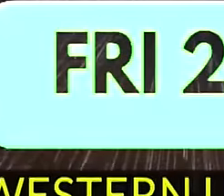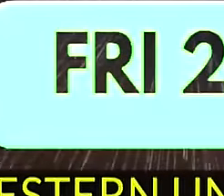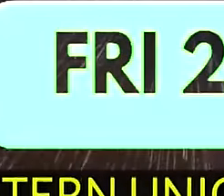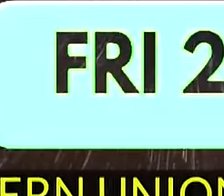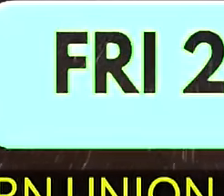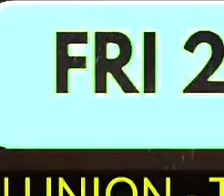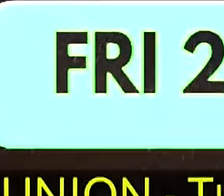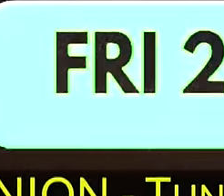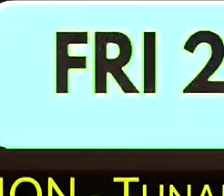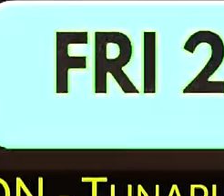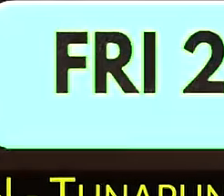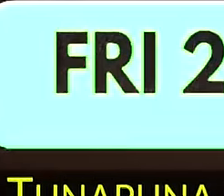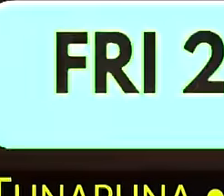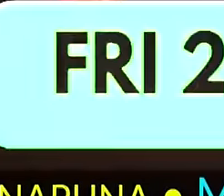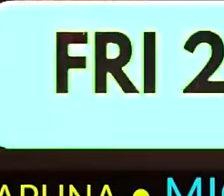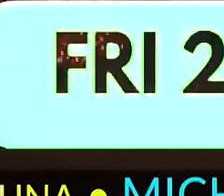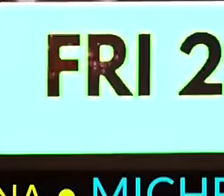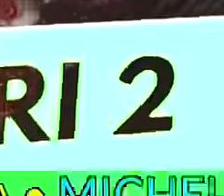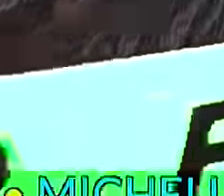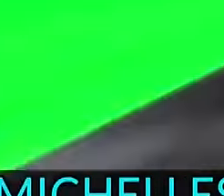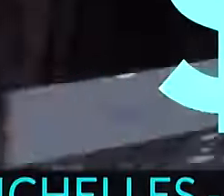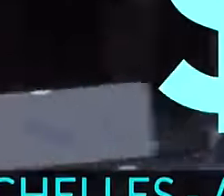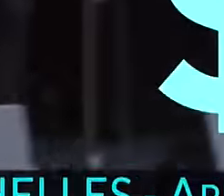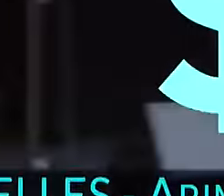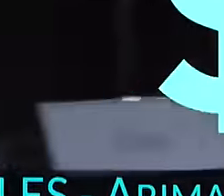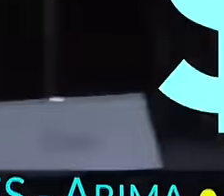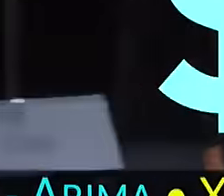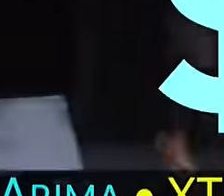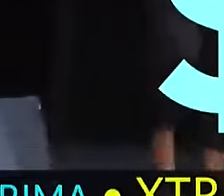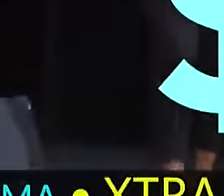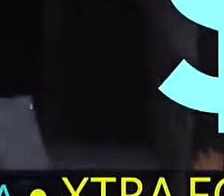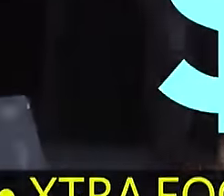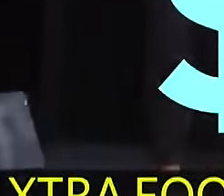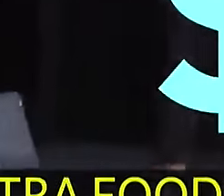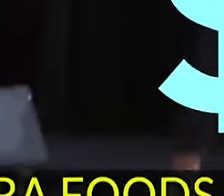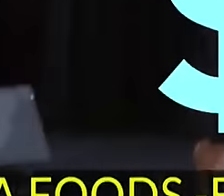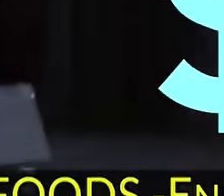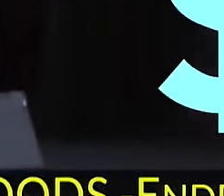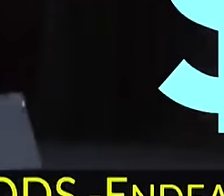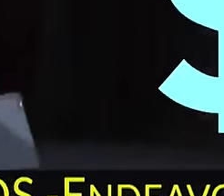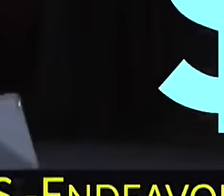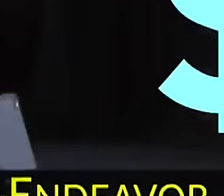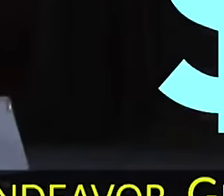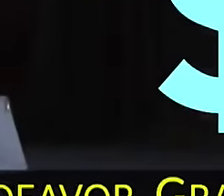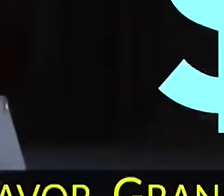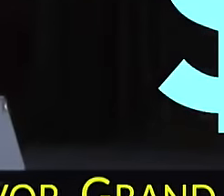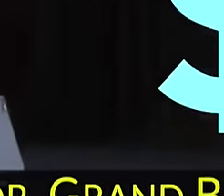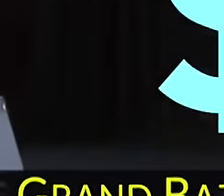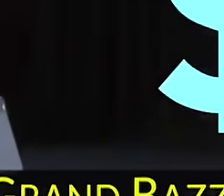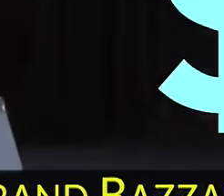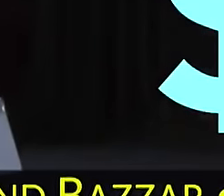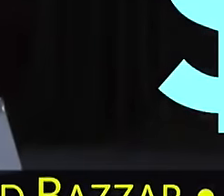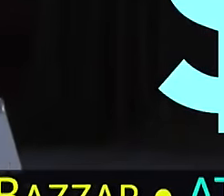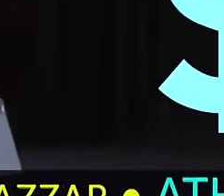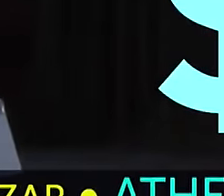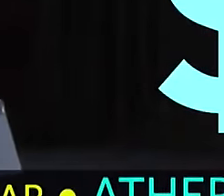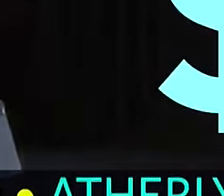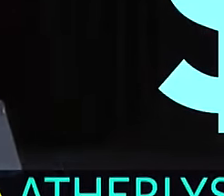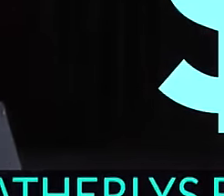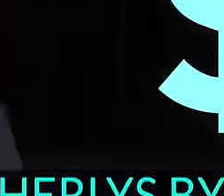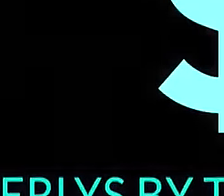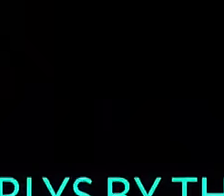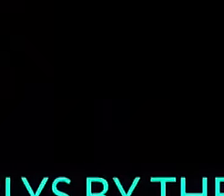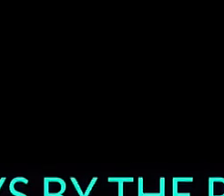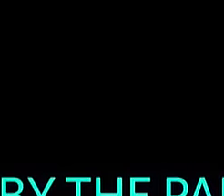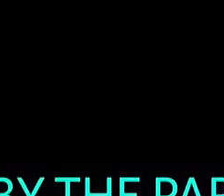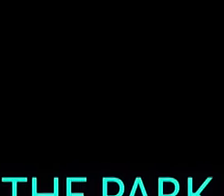2nd, Center of Excellence. Total entertainment from beginning to end. All tickets bought by Wednesday, 17th, cost $15 less. Get an extra